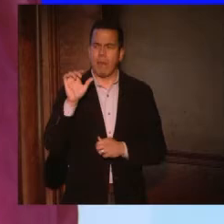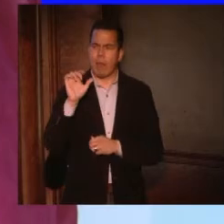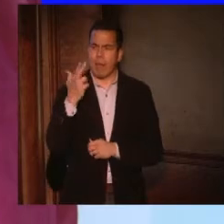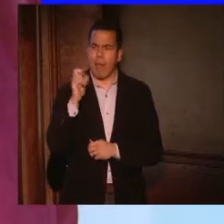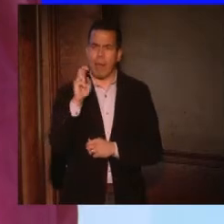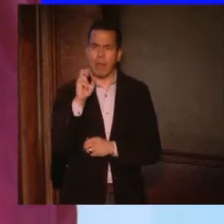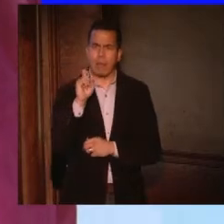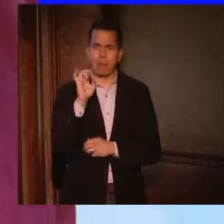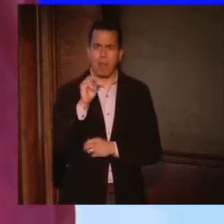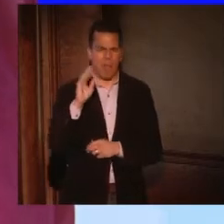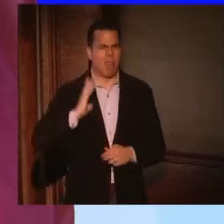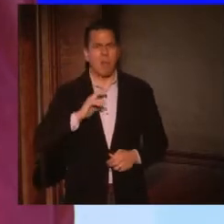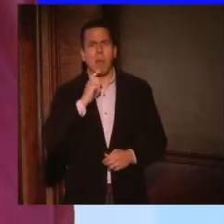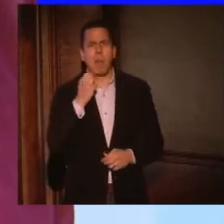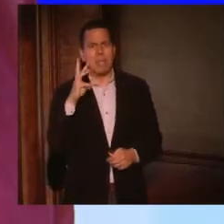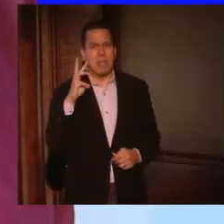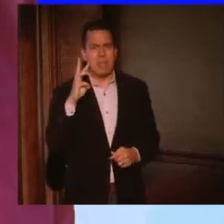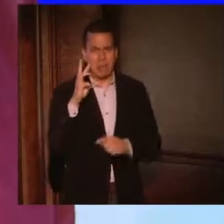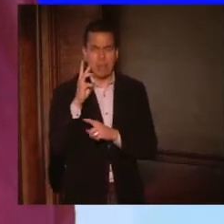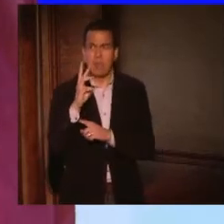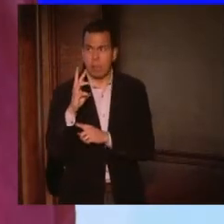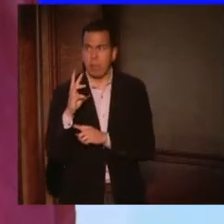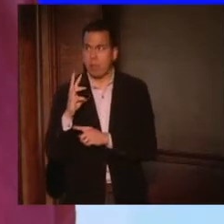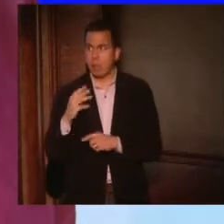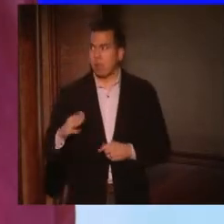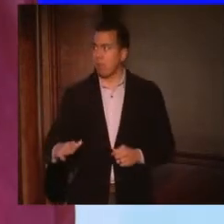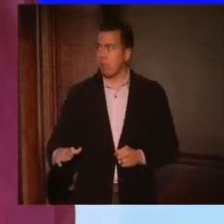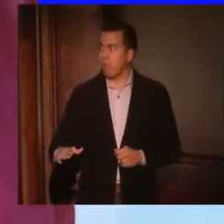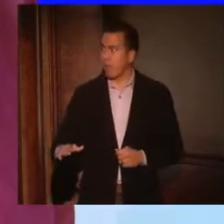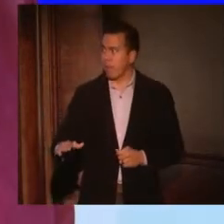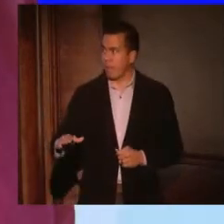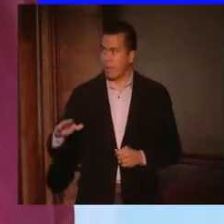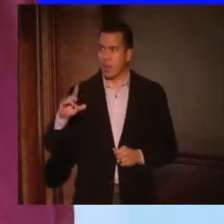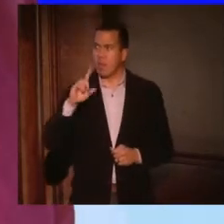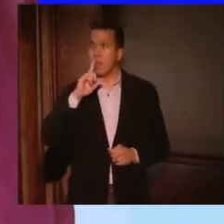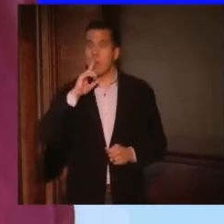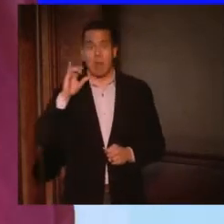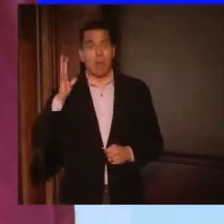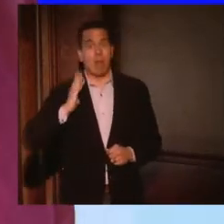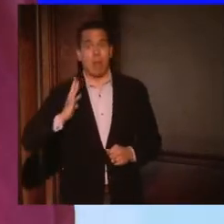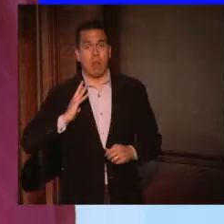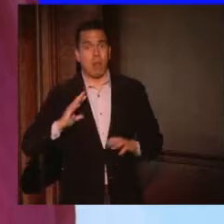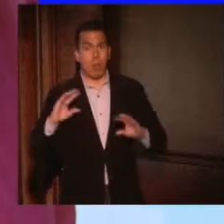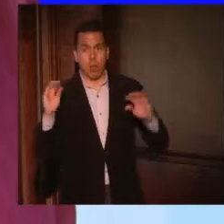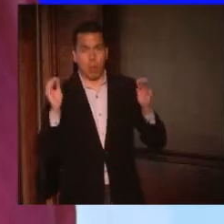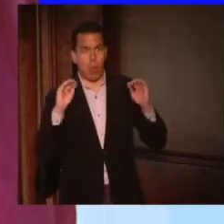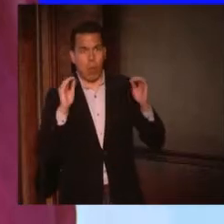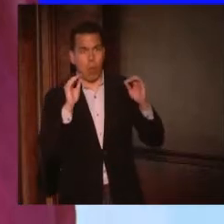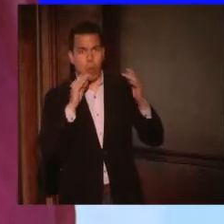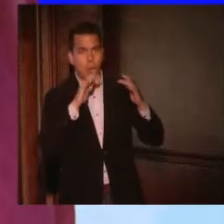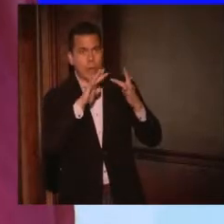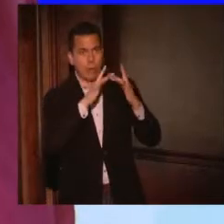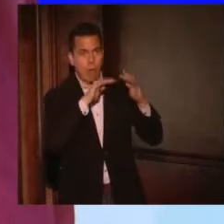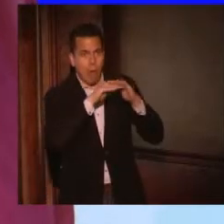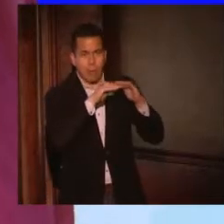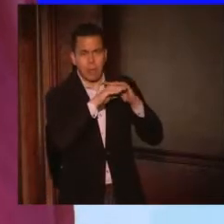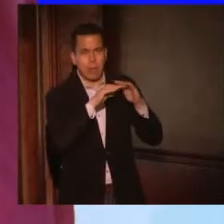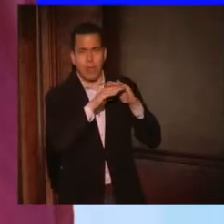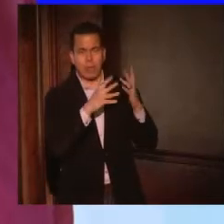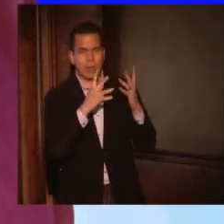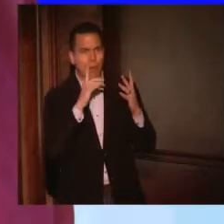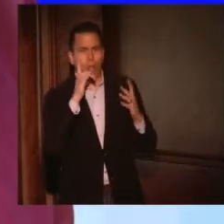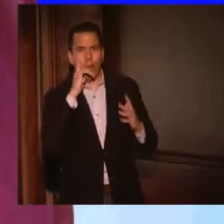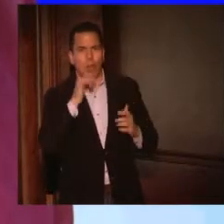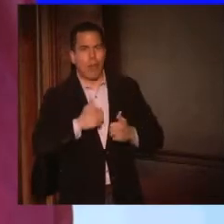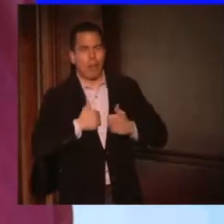and living at that time, it was like you're living in darkness because you didn't have any access to information. And the only things